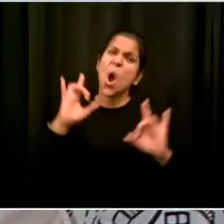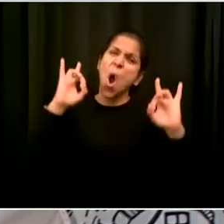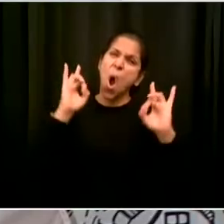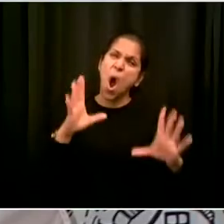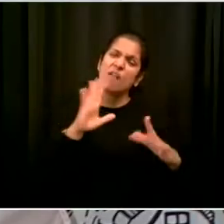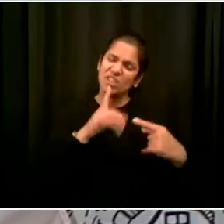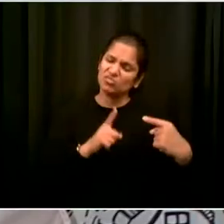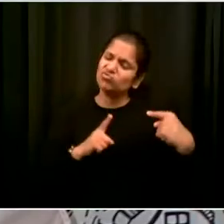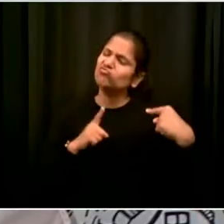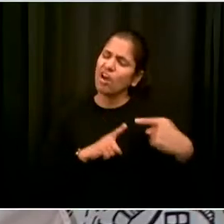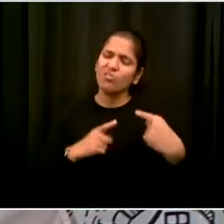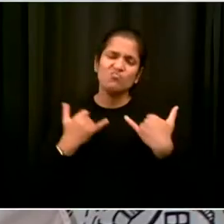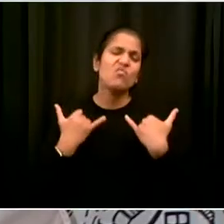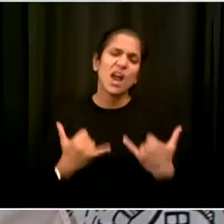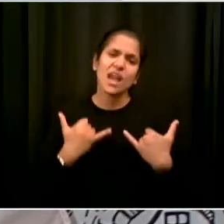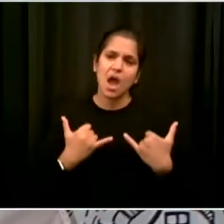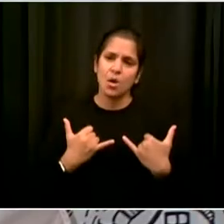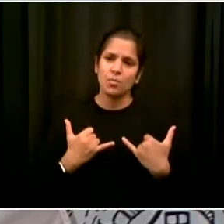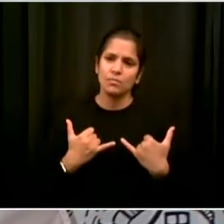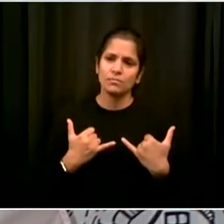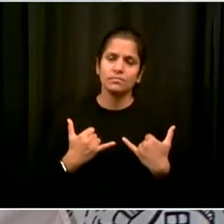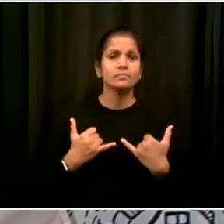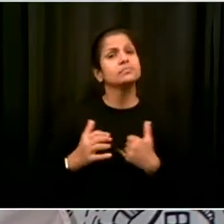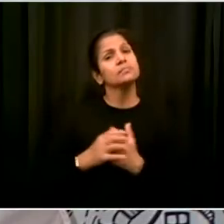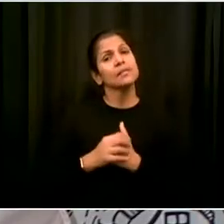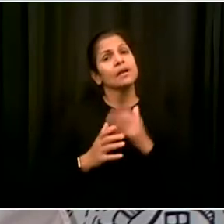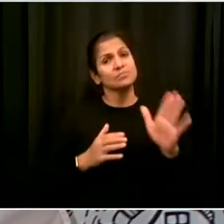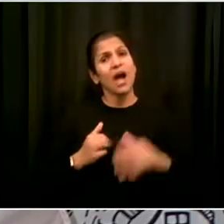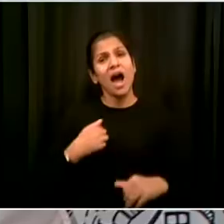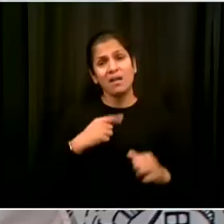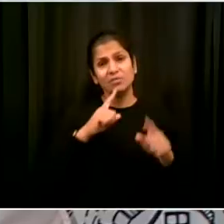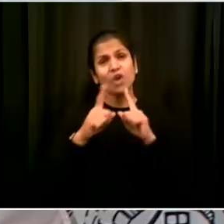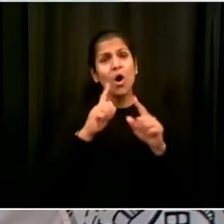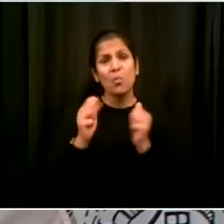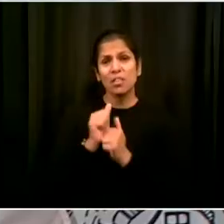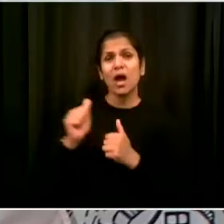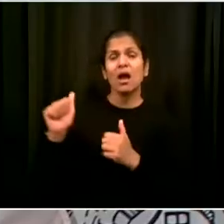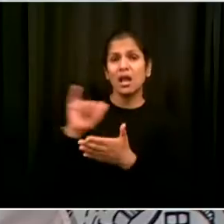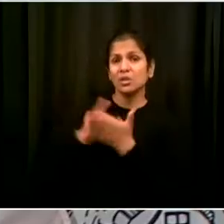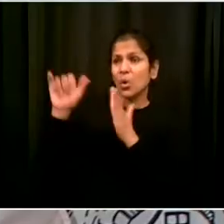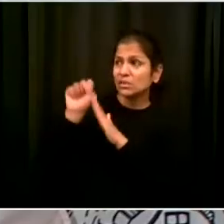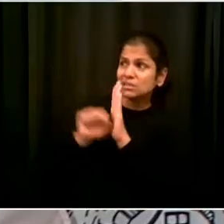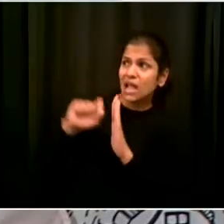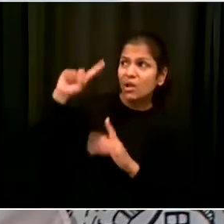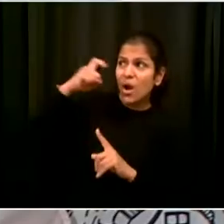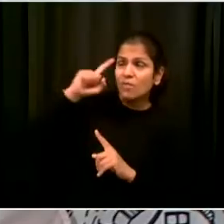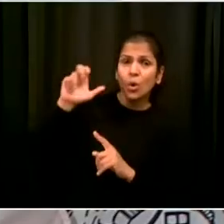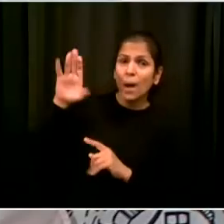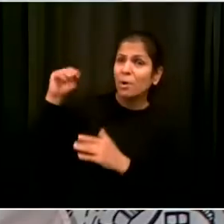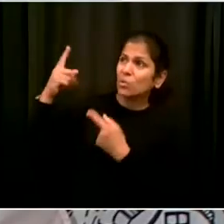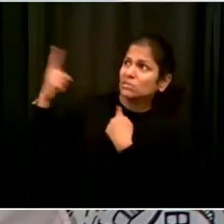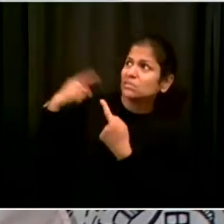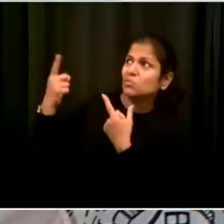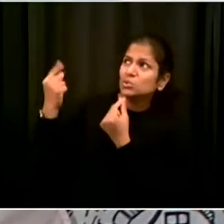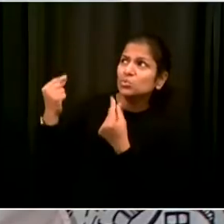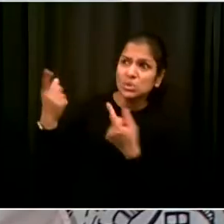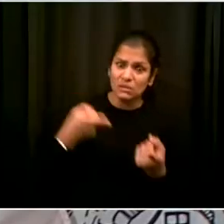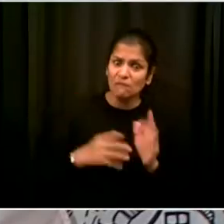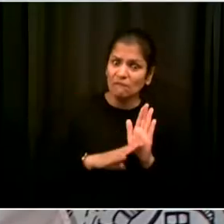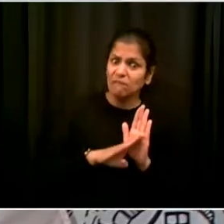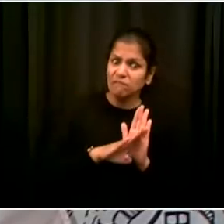the appropriate measures to protect our hospitals, what are the appropriate measures to stop this spread, which restrictions will be